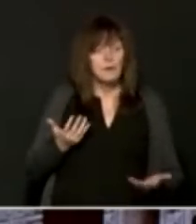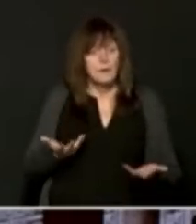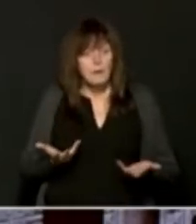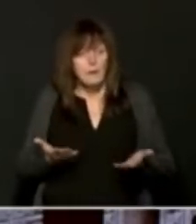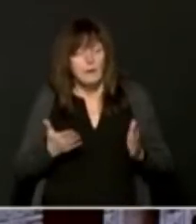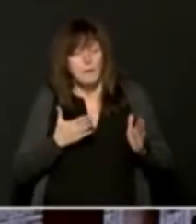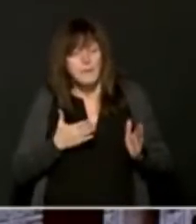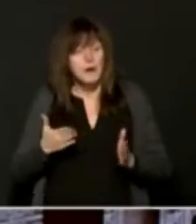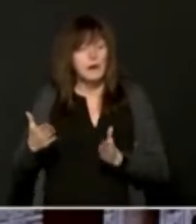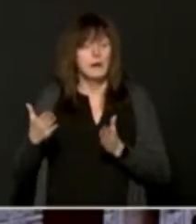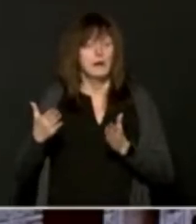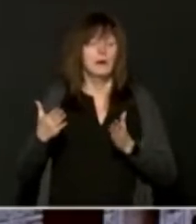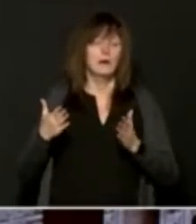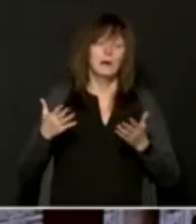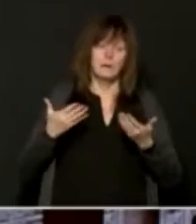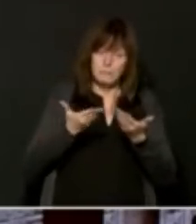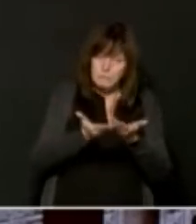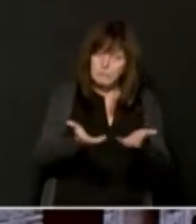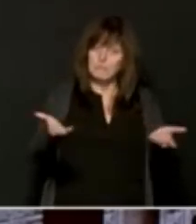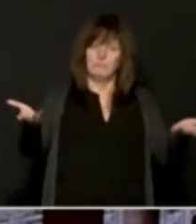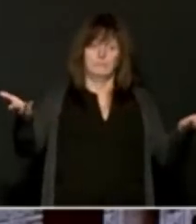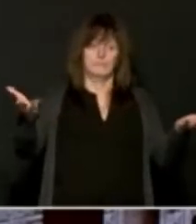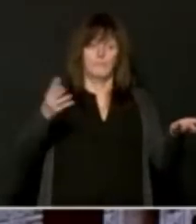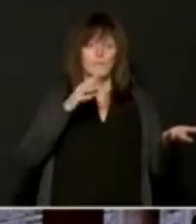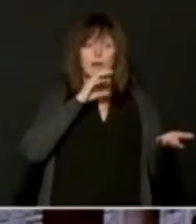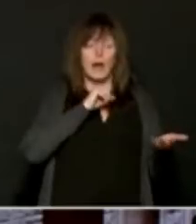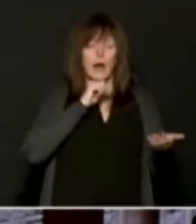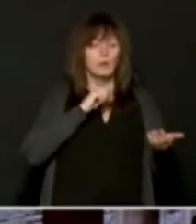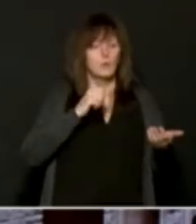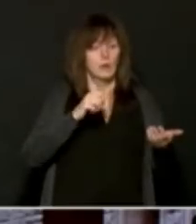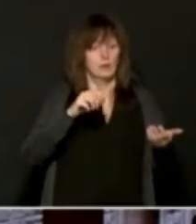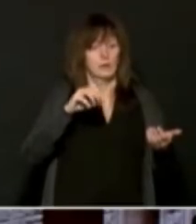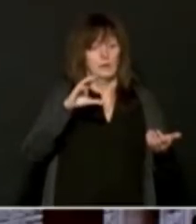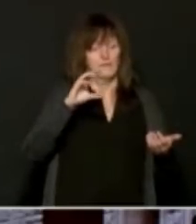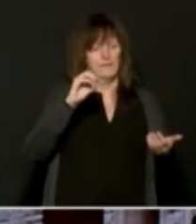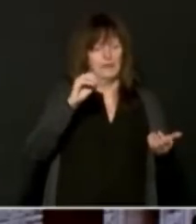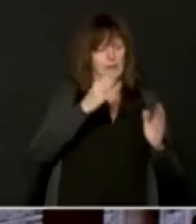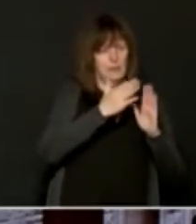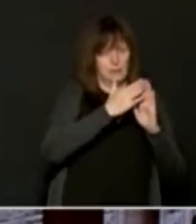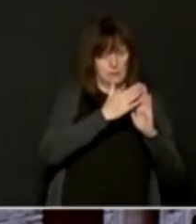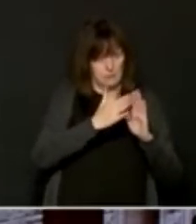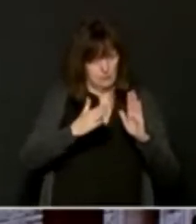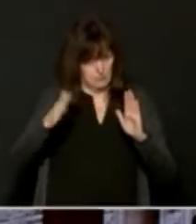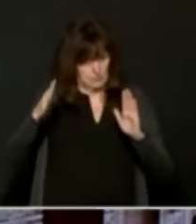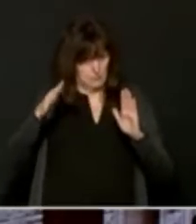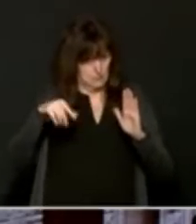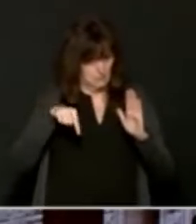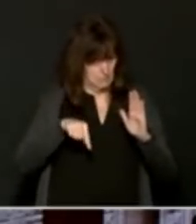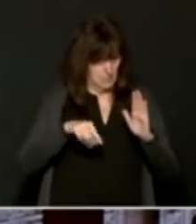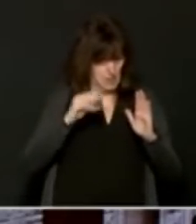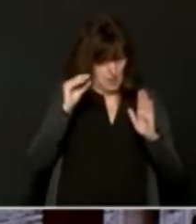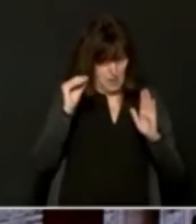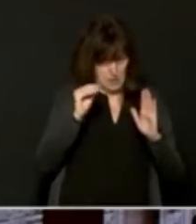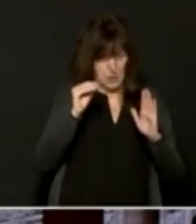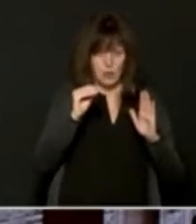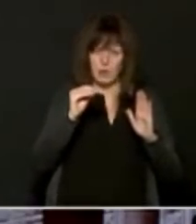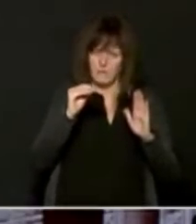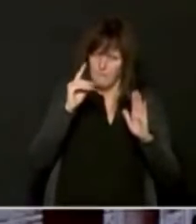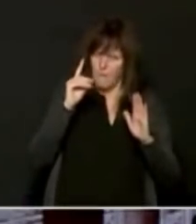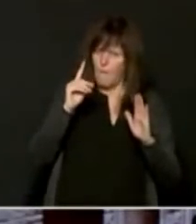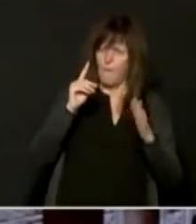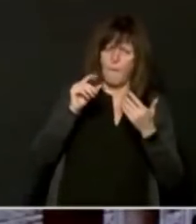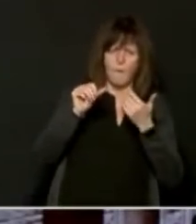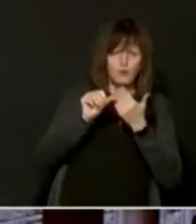up to a lower age band, 50 and plus, and looking at specific risks, we've opened up